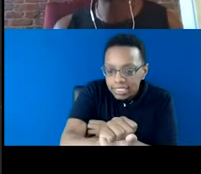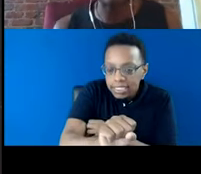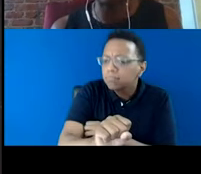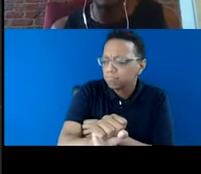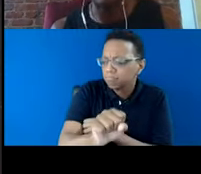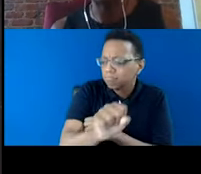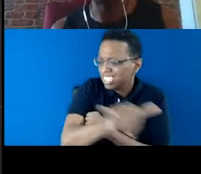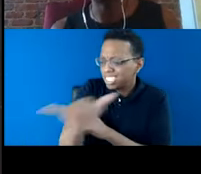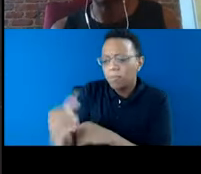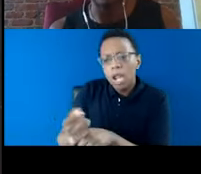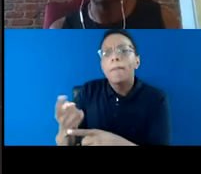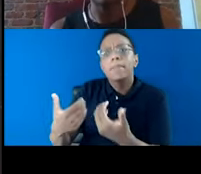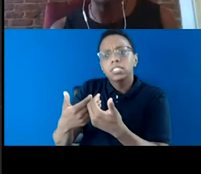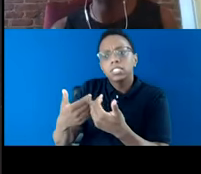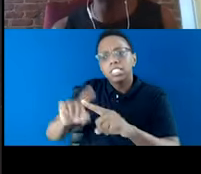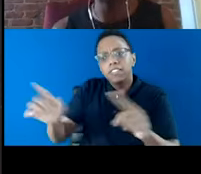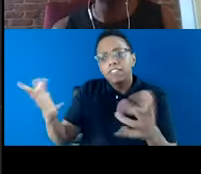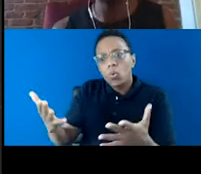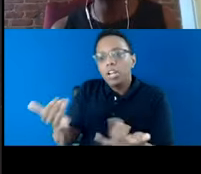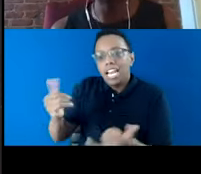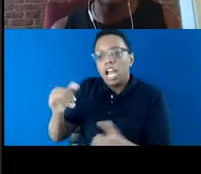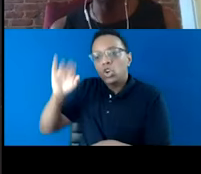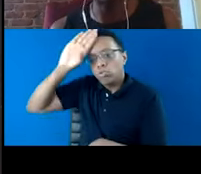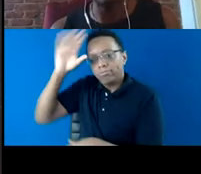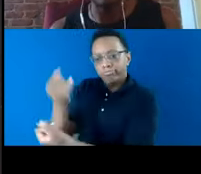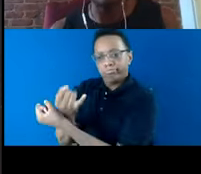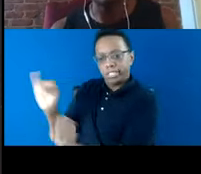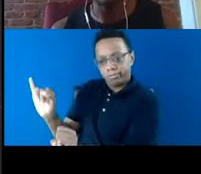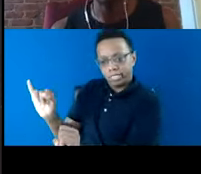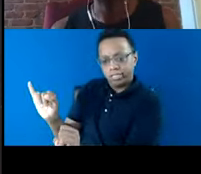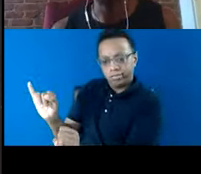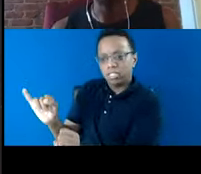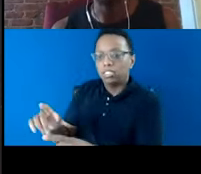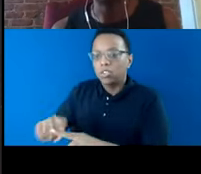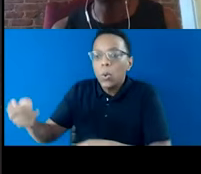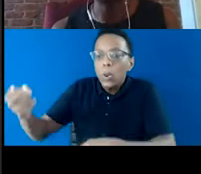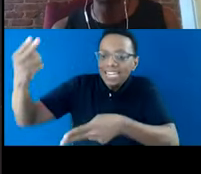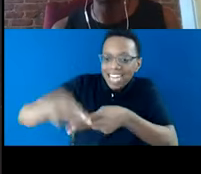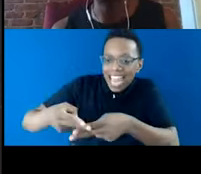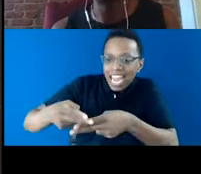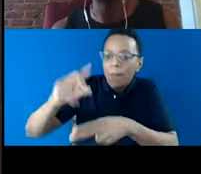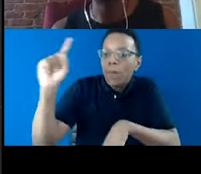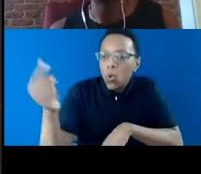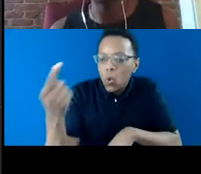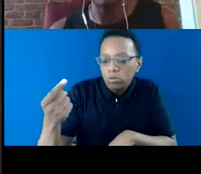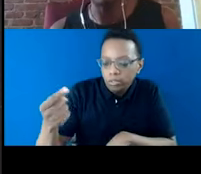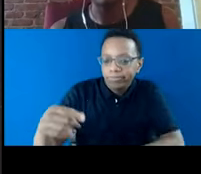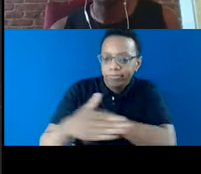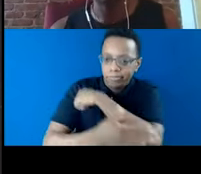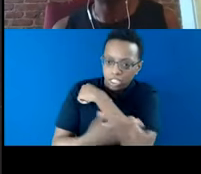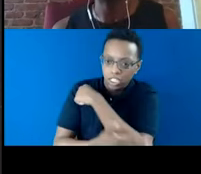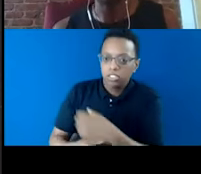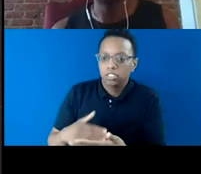technically a property of Spain, right? And so in name only, countries are able to achieve their